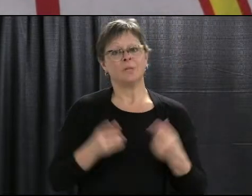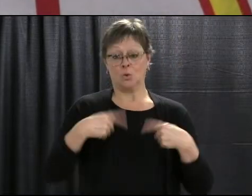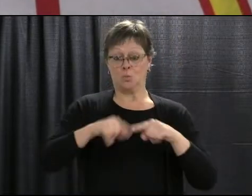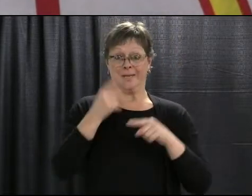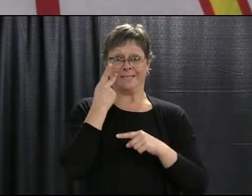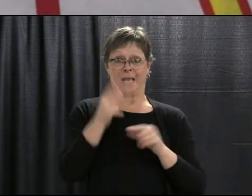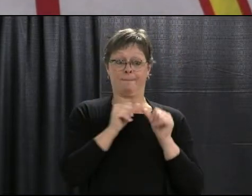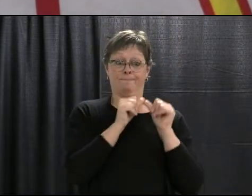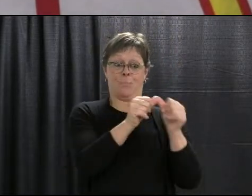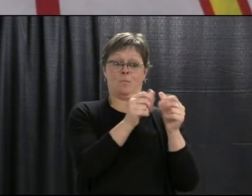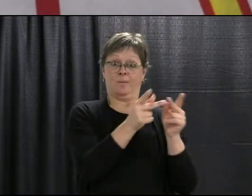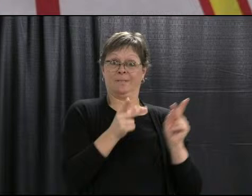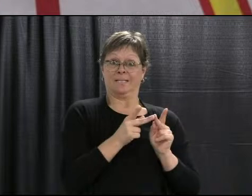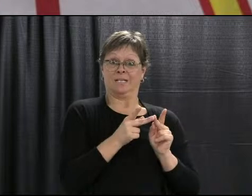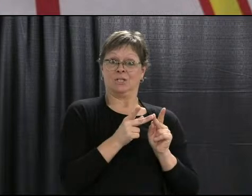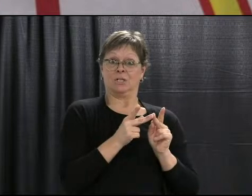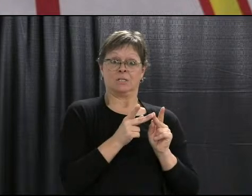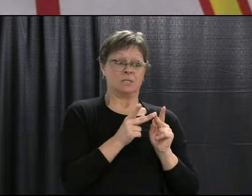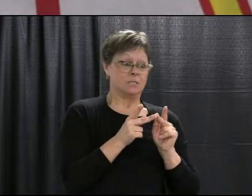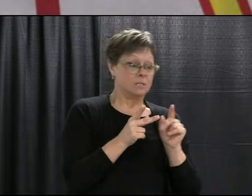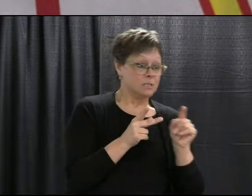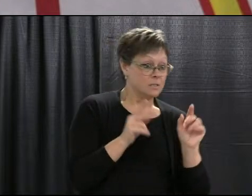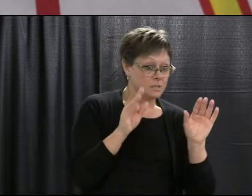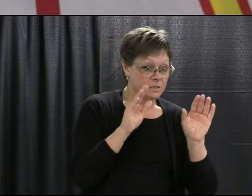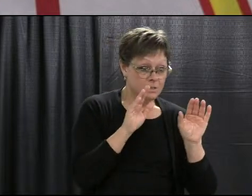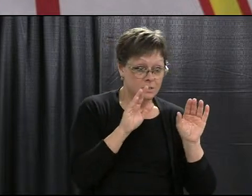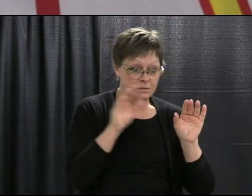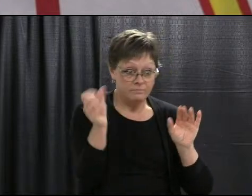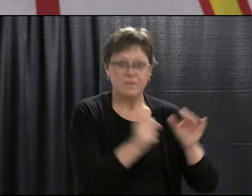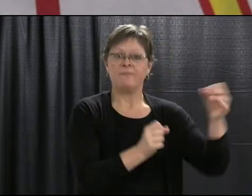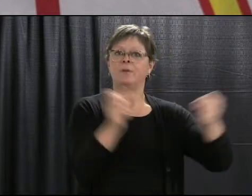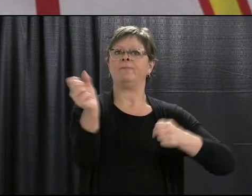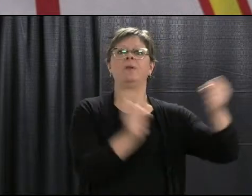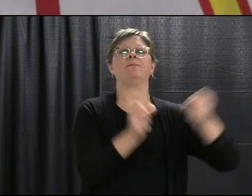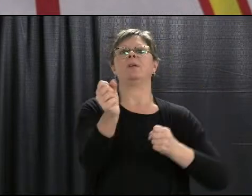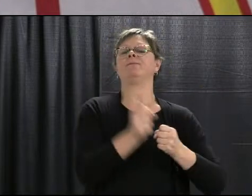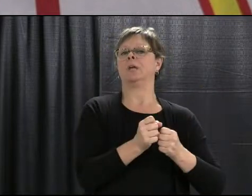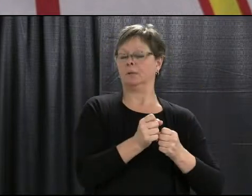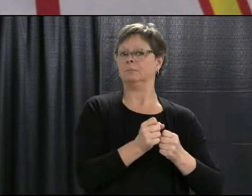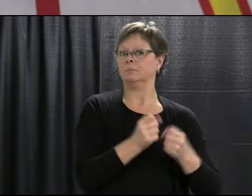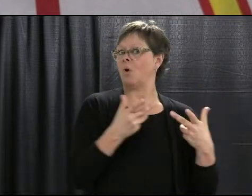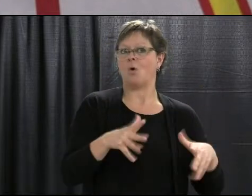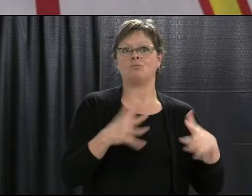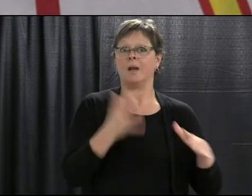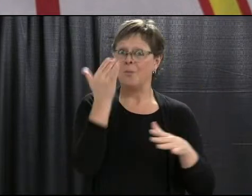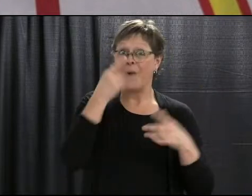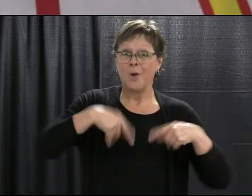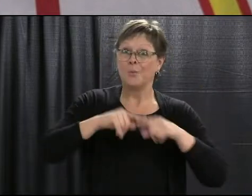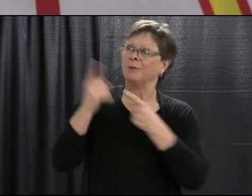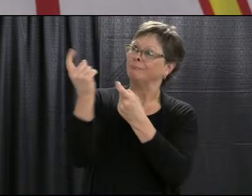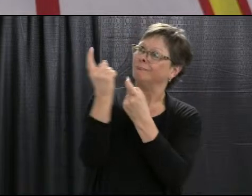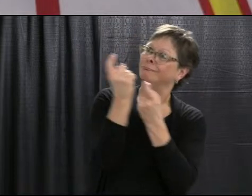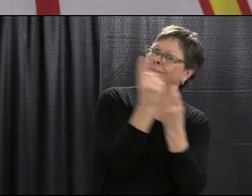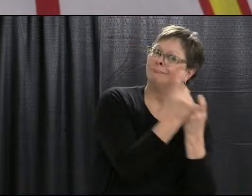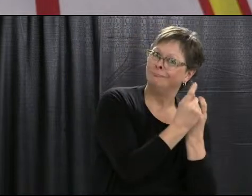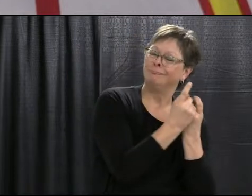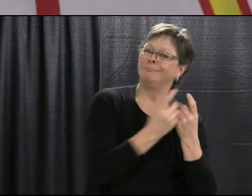positions reduced because of recruitment. But this is